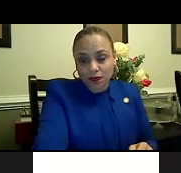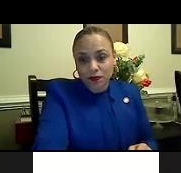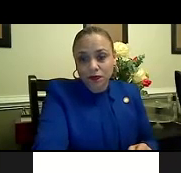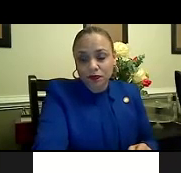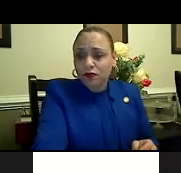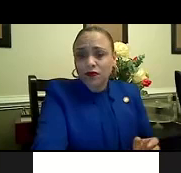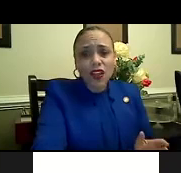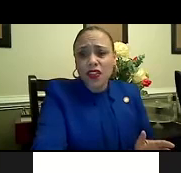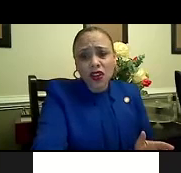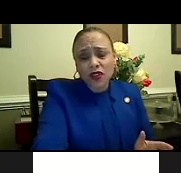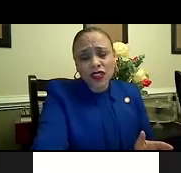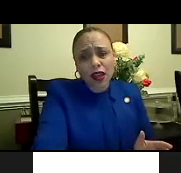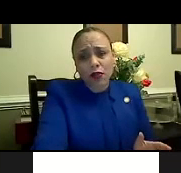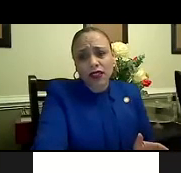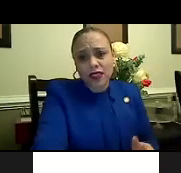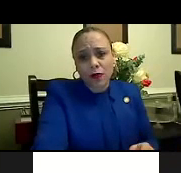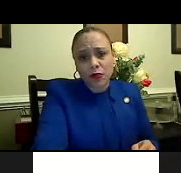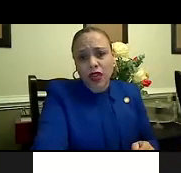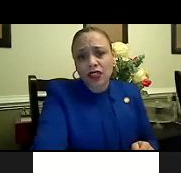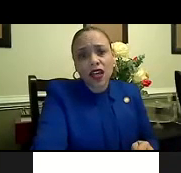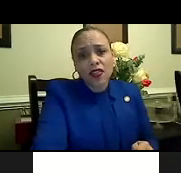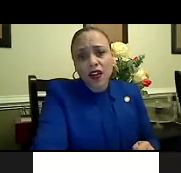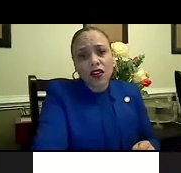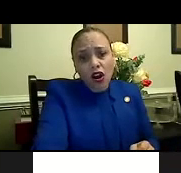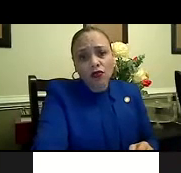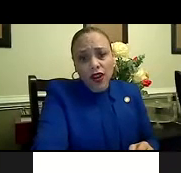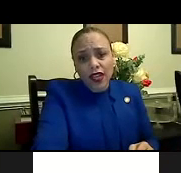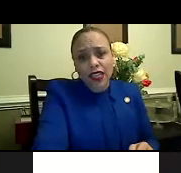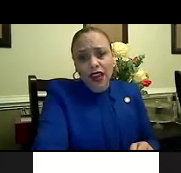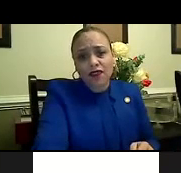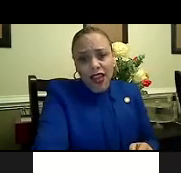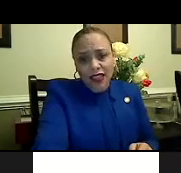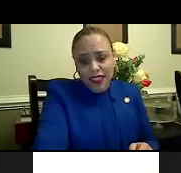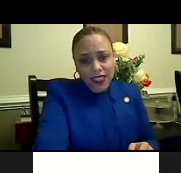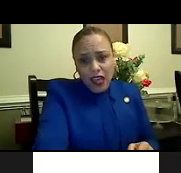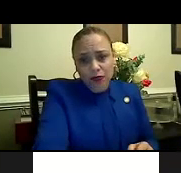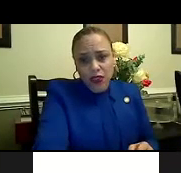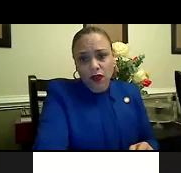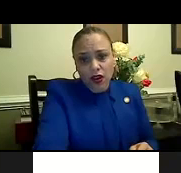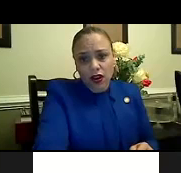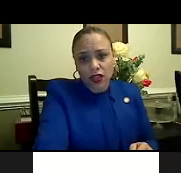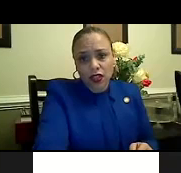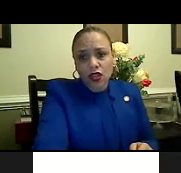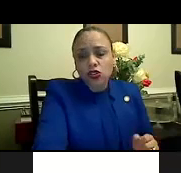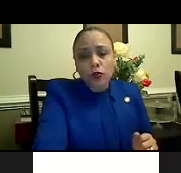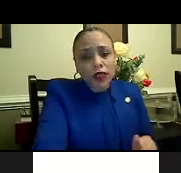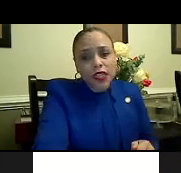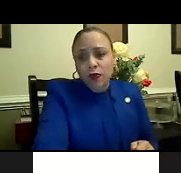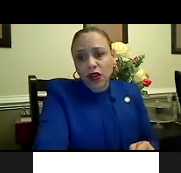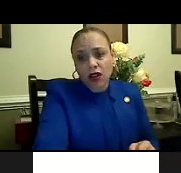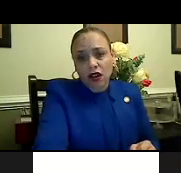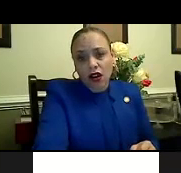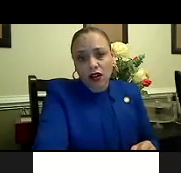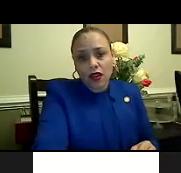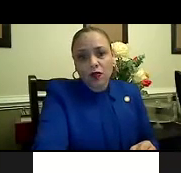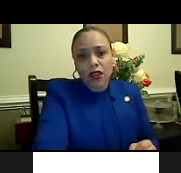Management. The only reason I bring this up is because there are already a lot of vaccine scams going on. So please be